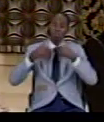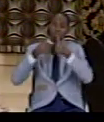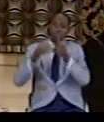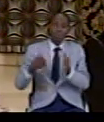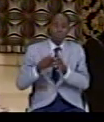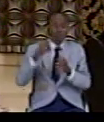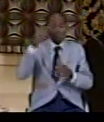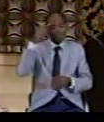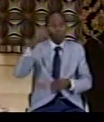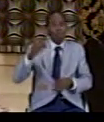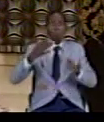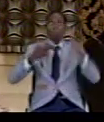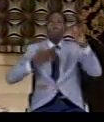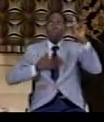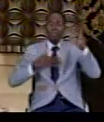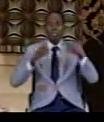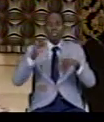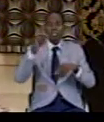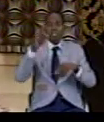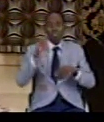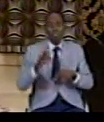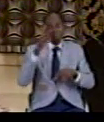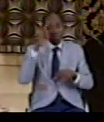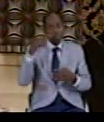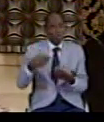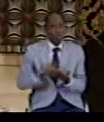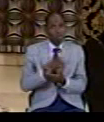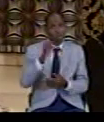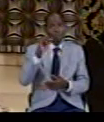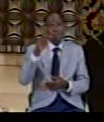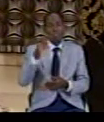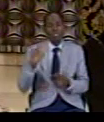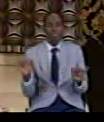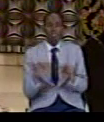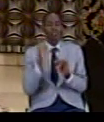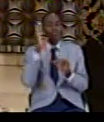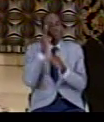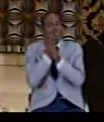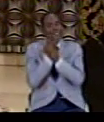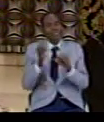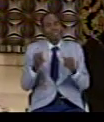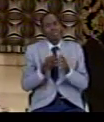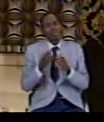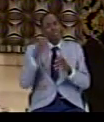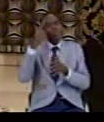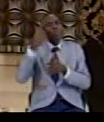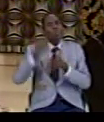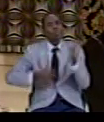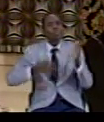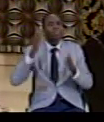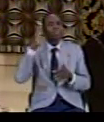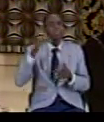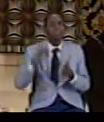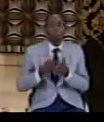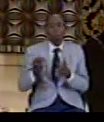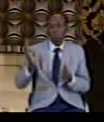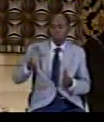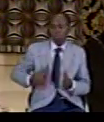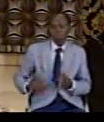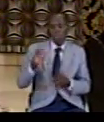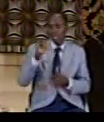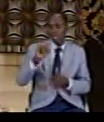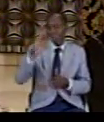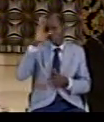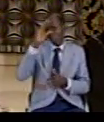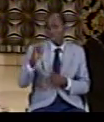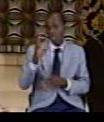and the gospel's sake, the same shall save it. For what shall it profit a man if he shall